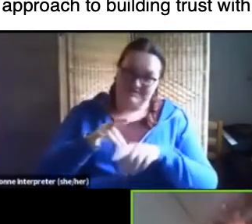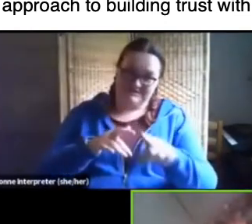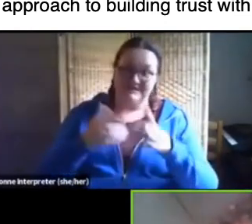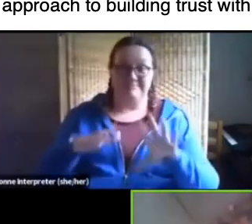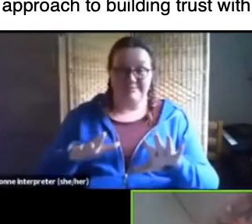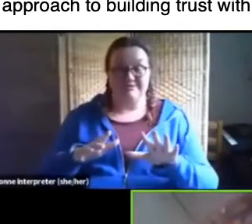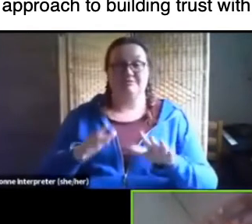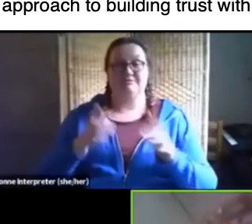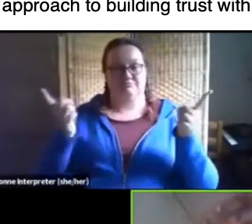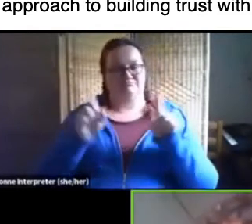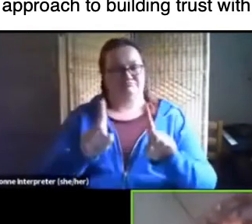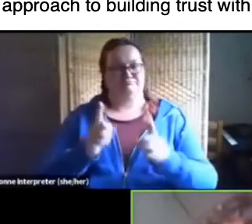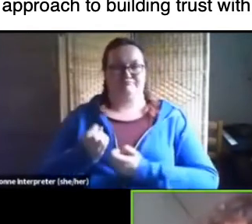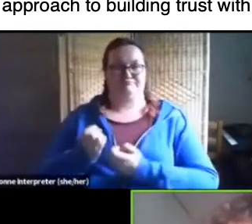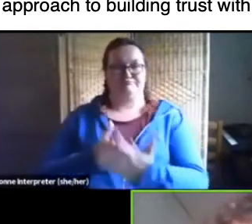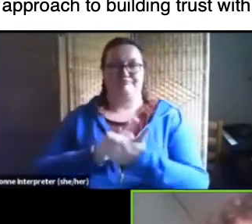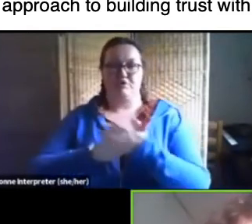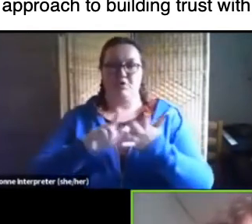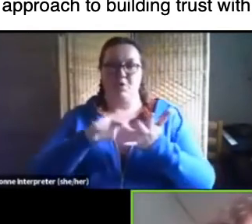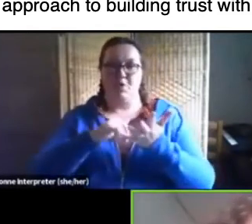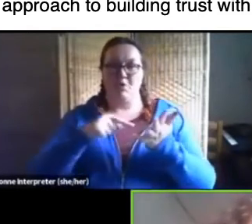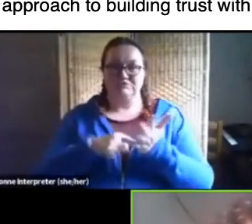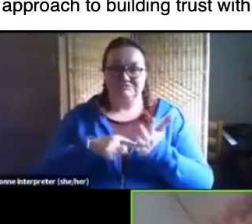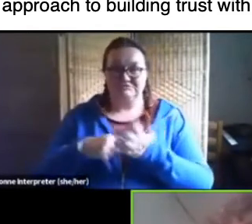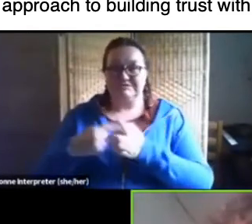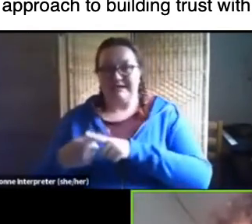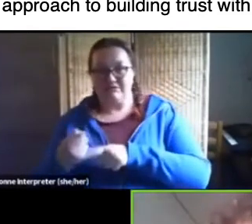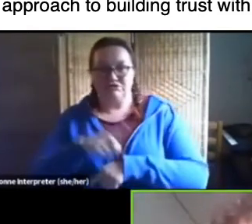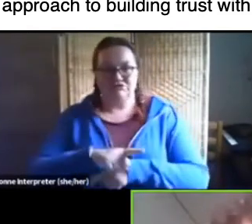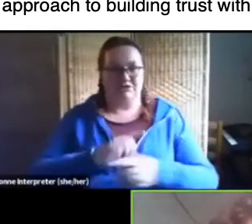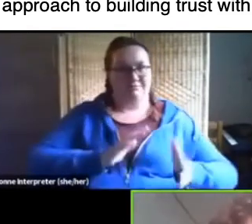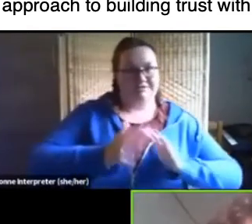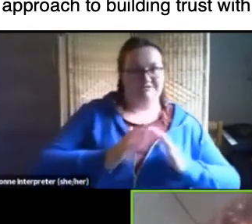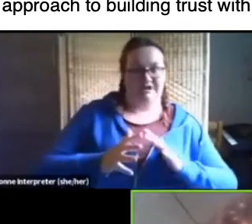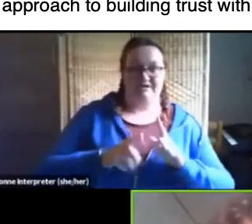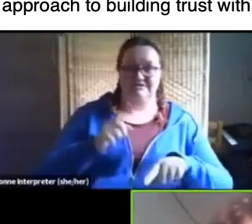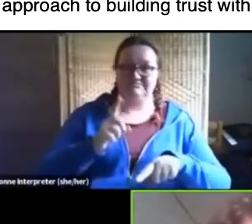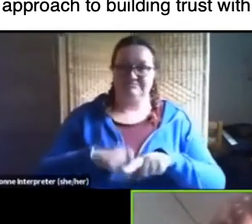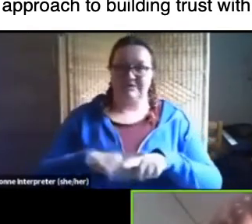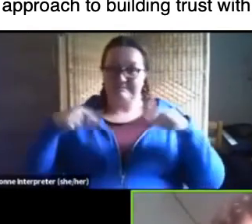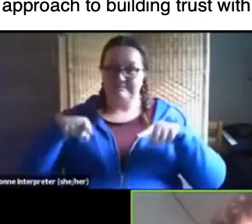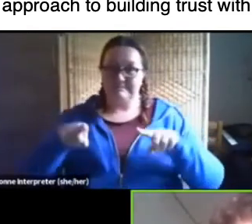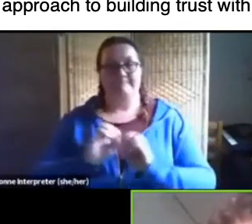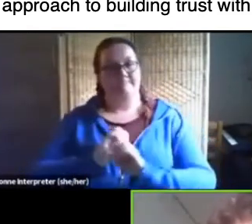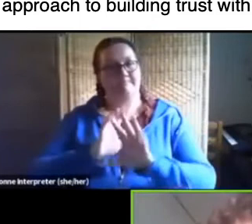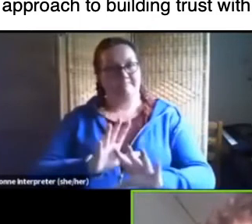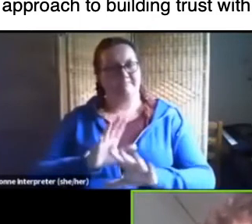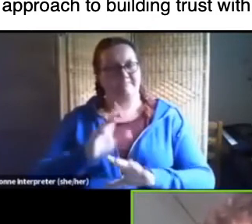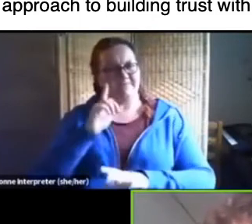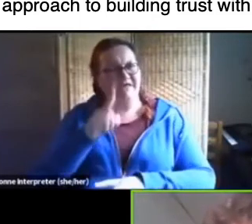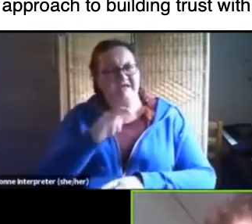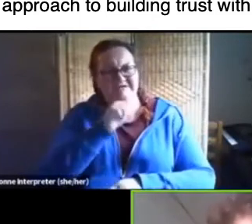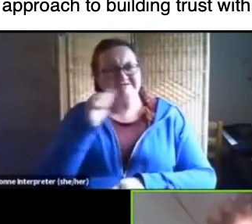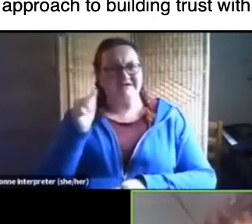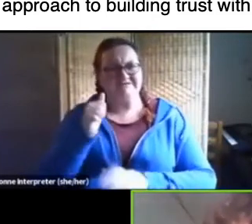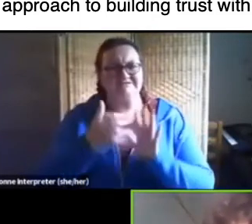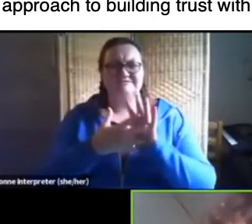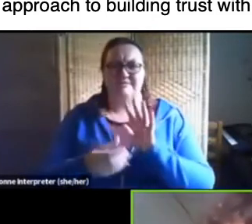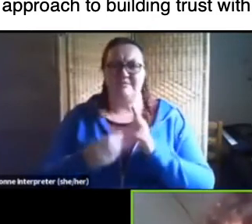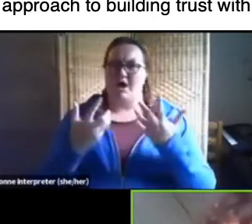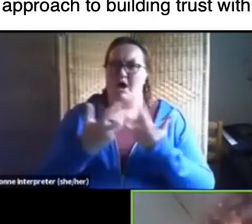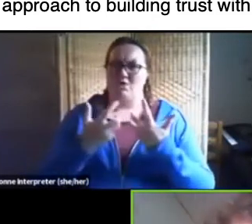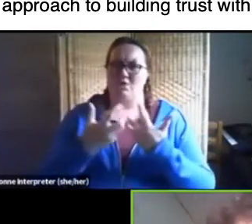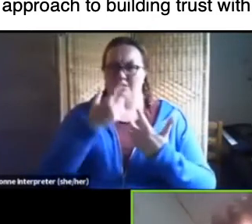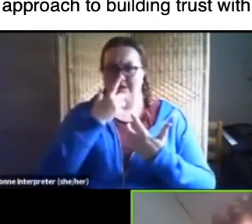in English and in BSL. And I think this is a nice example of the way we want